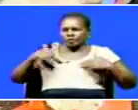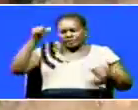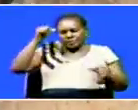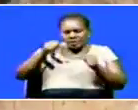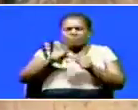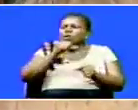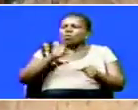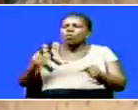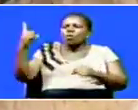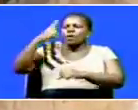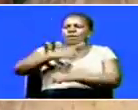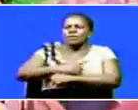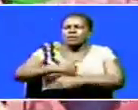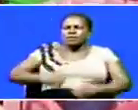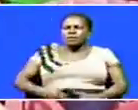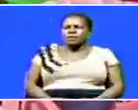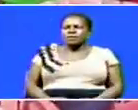days.